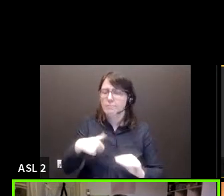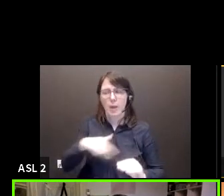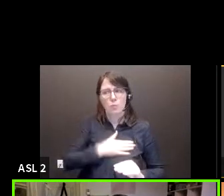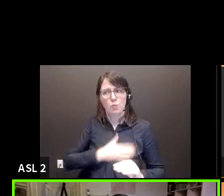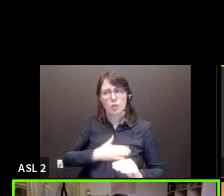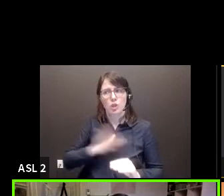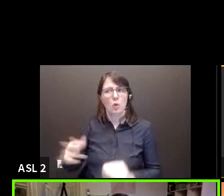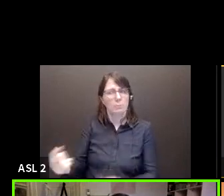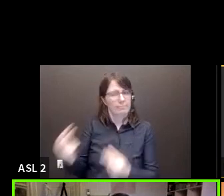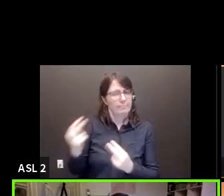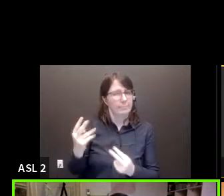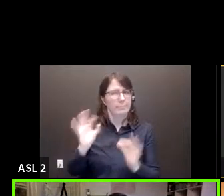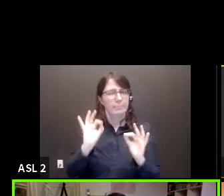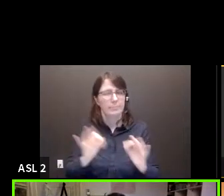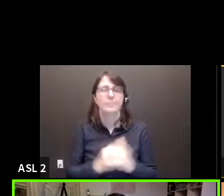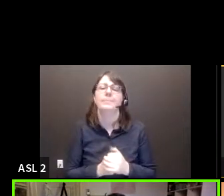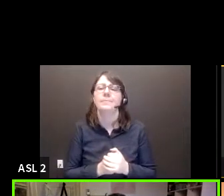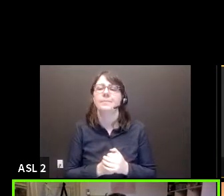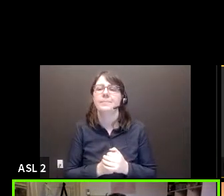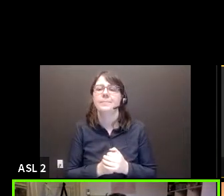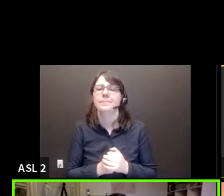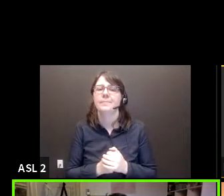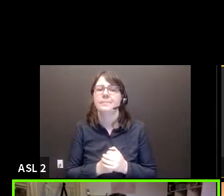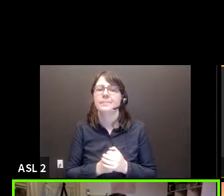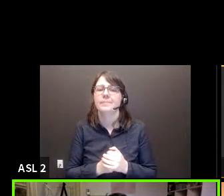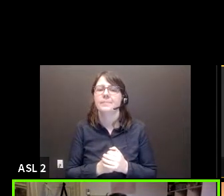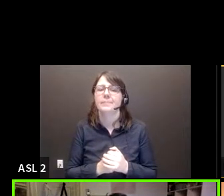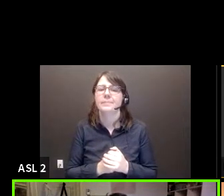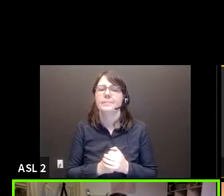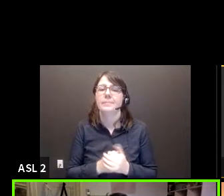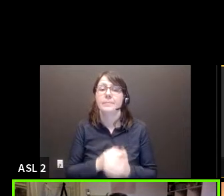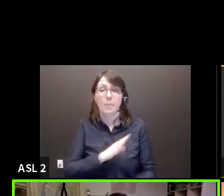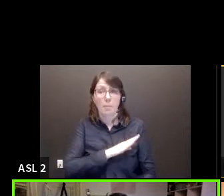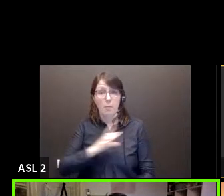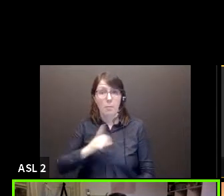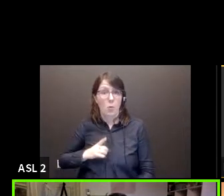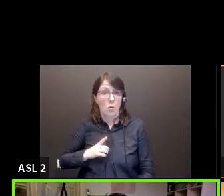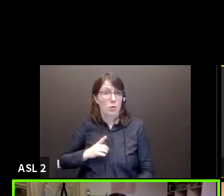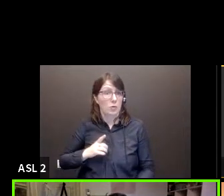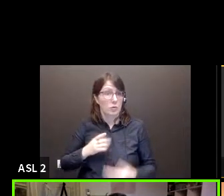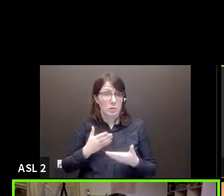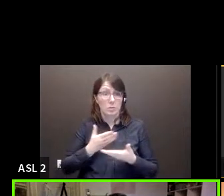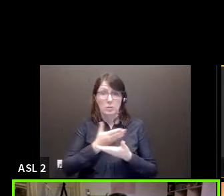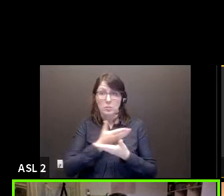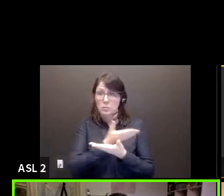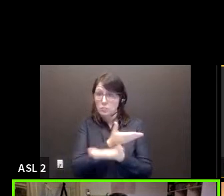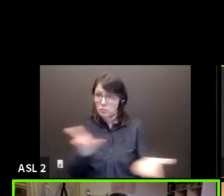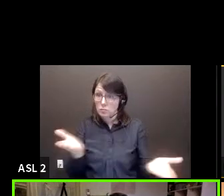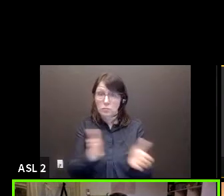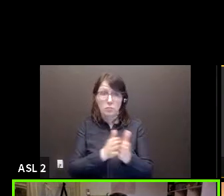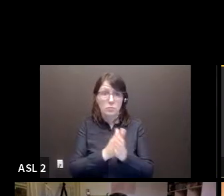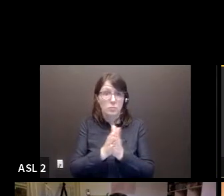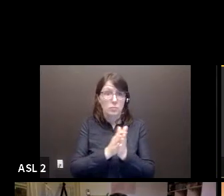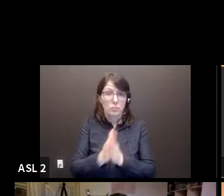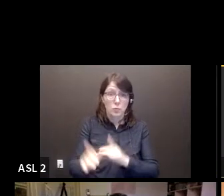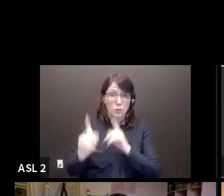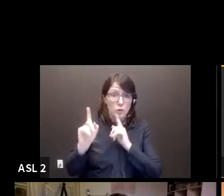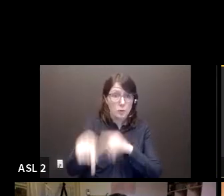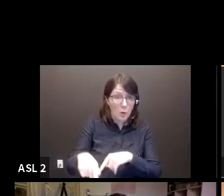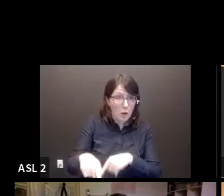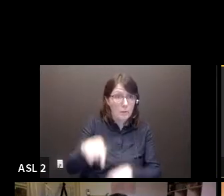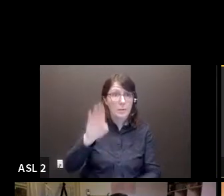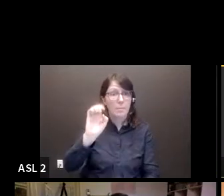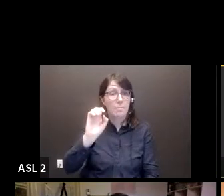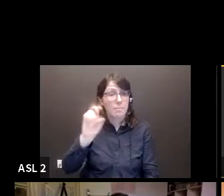that i'm going to look to the board members first whether bev or the